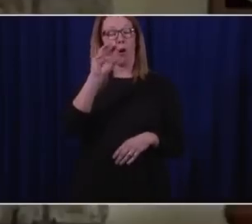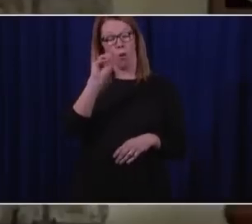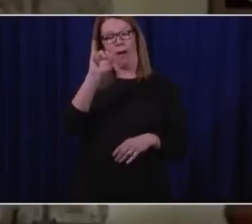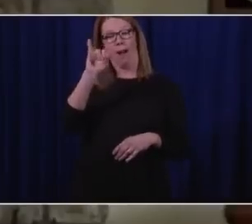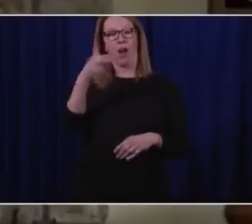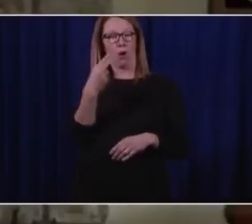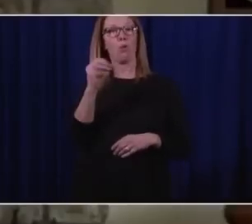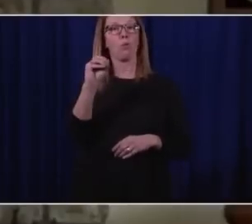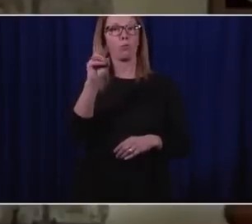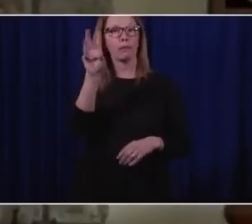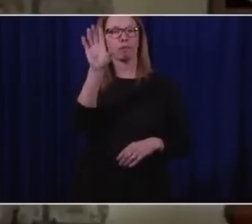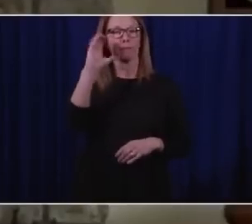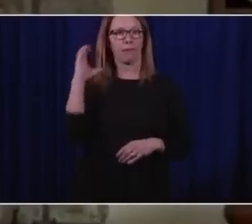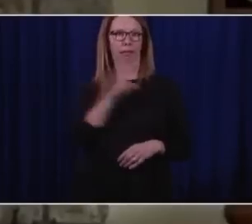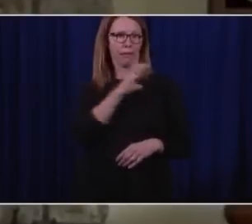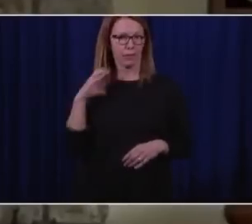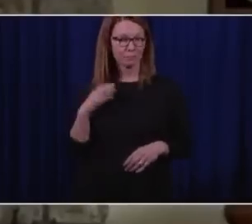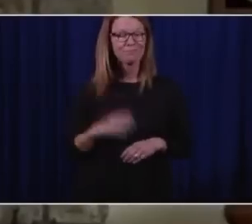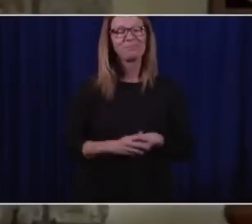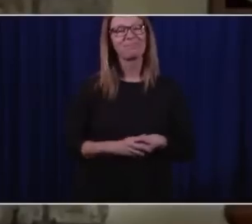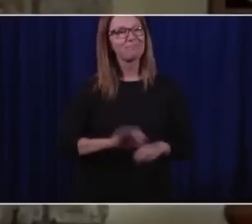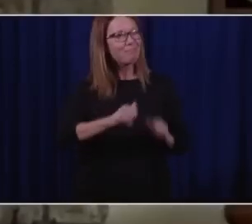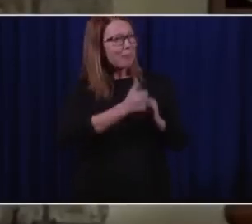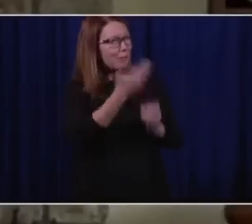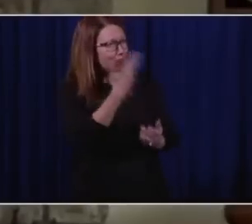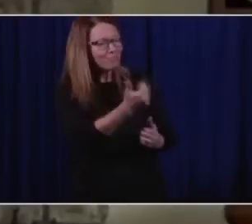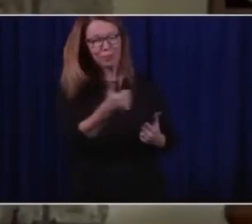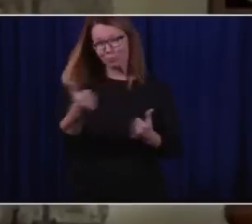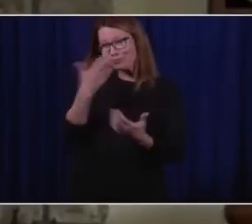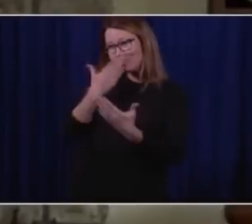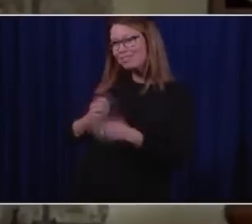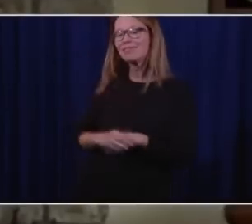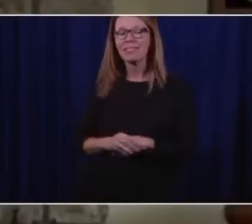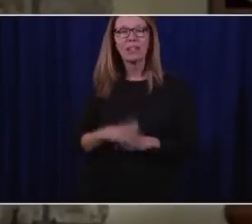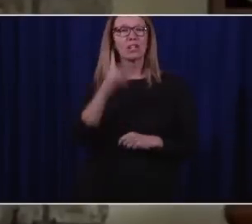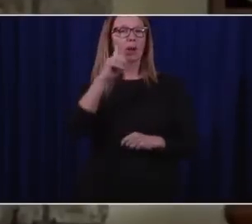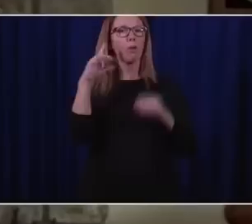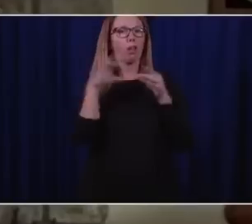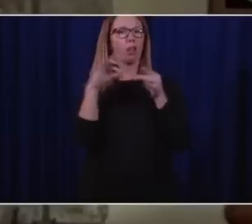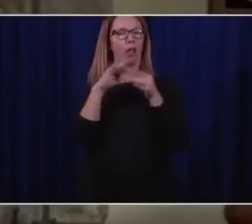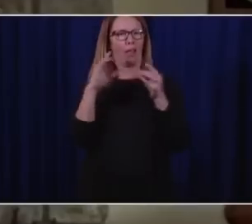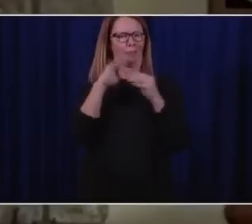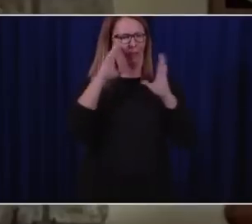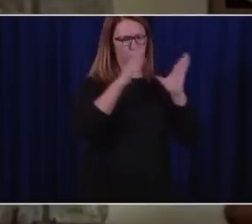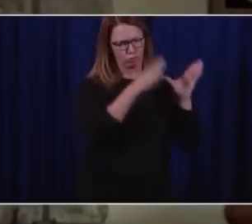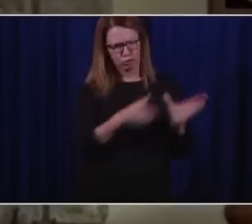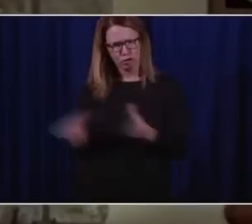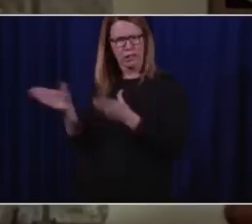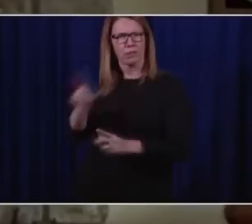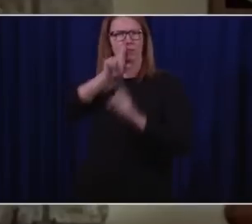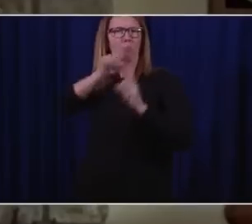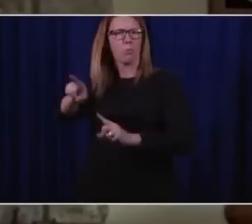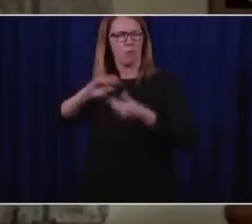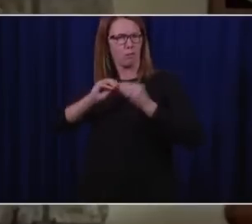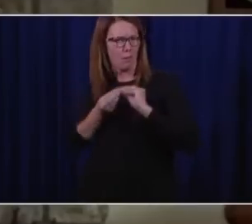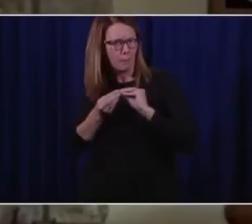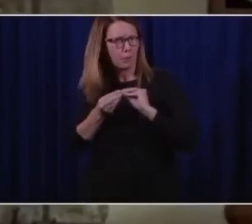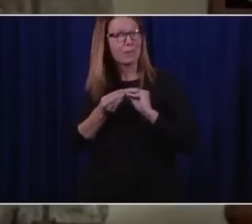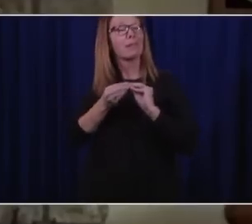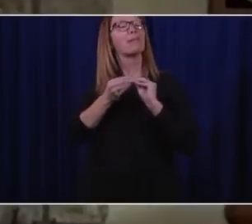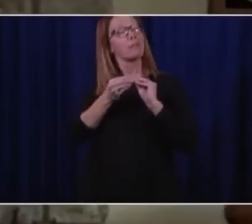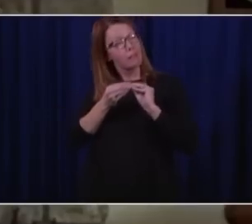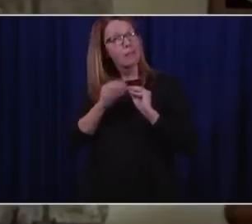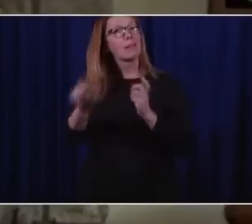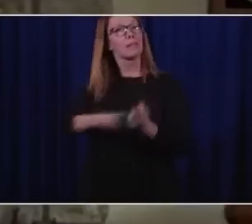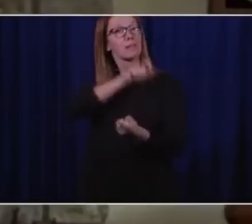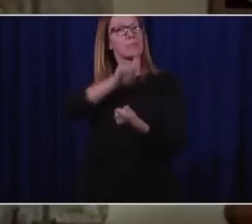afternoon, Governor. How are you, sir? I'm well. Hey, Dan. I'd like to talk about the sudden shift in the reporting of numbers, specifically, as you